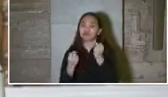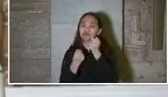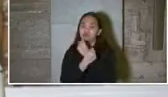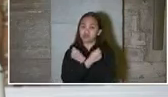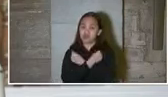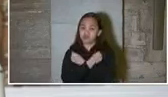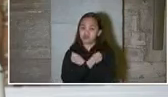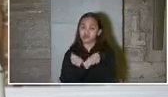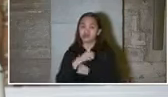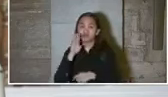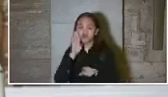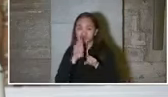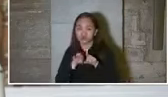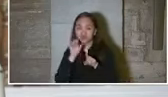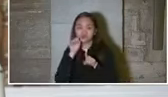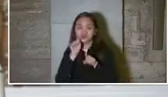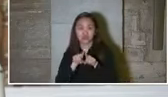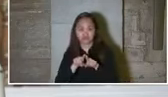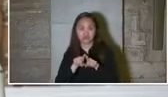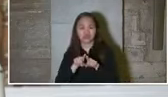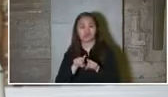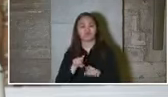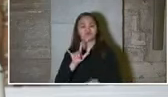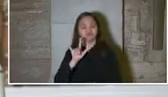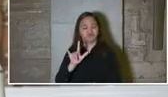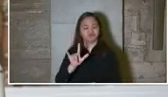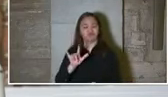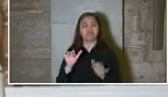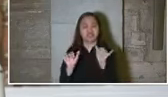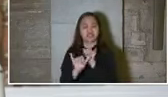them as yourself.